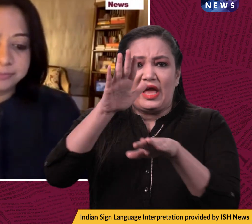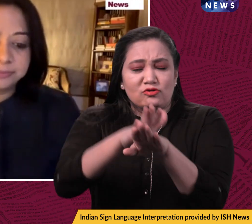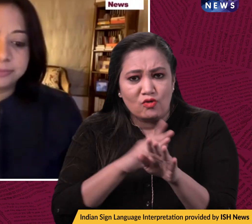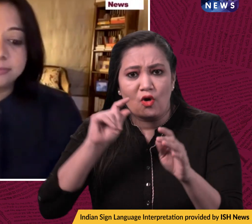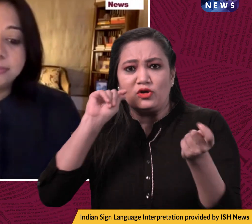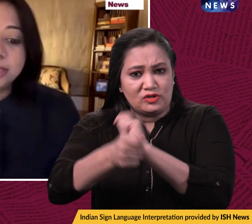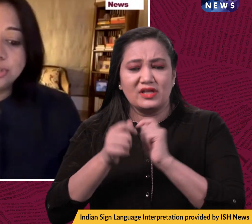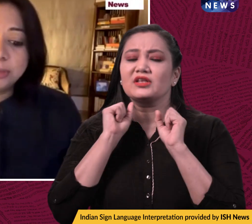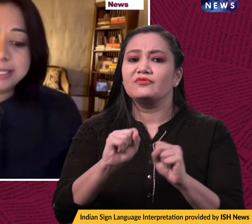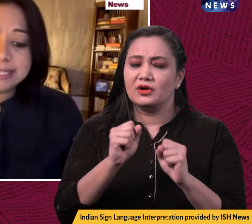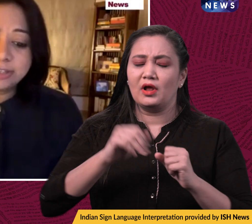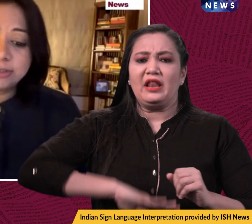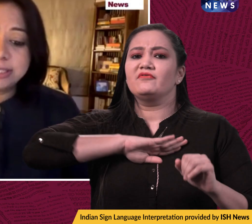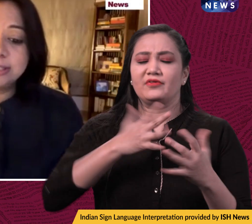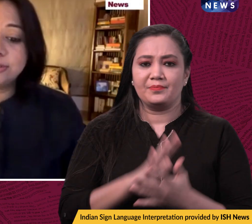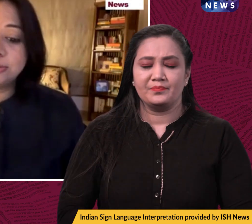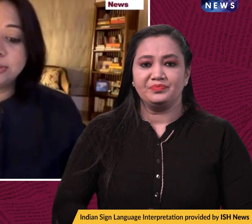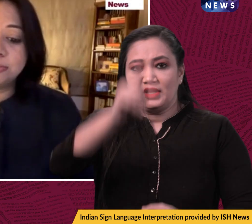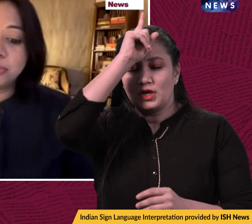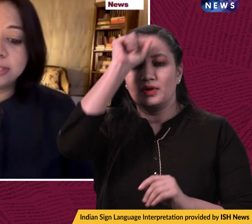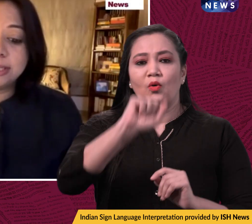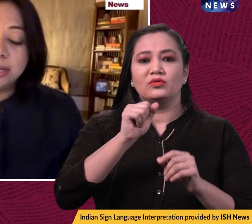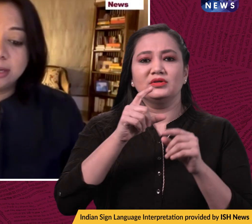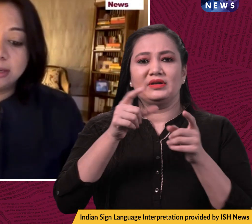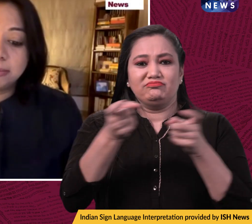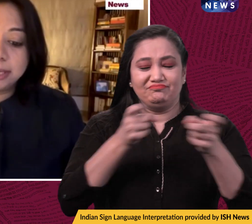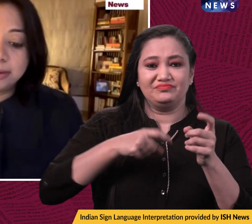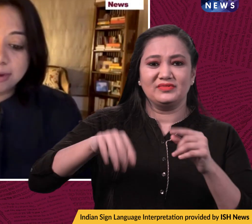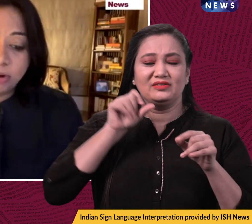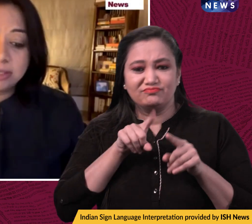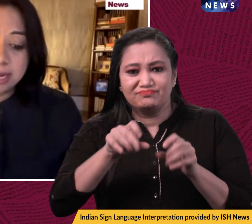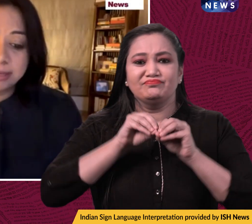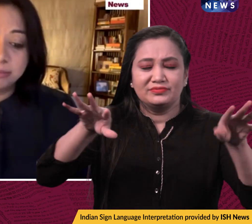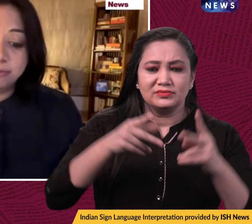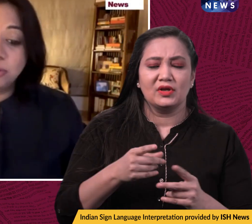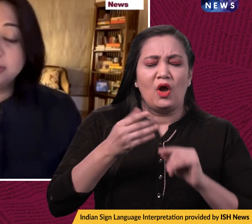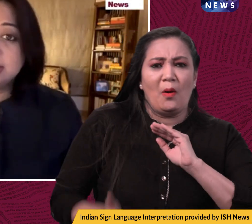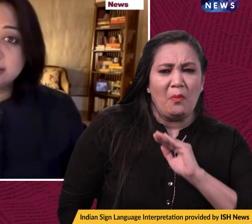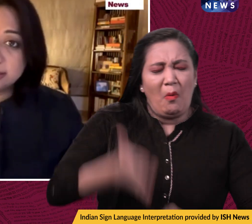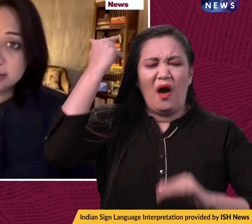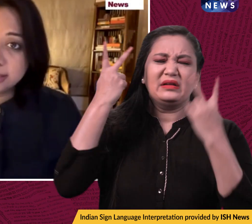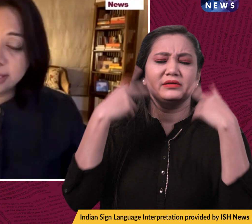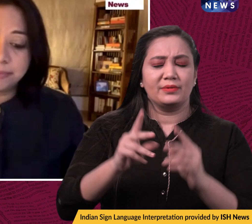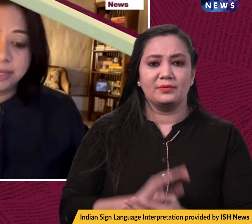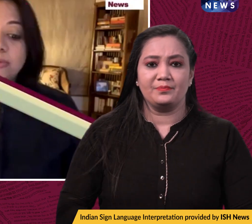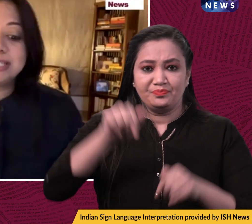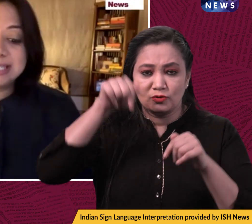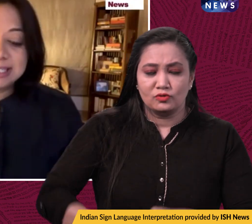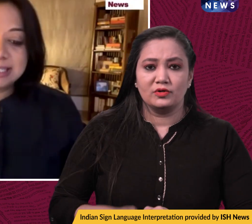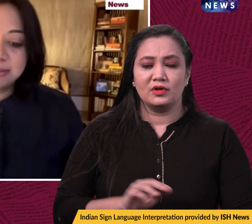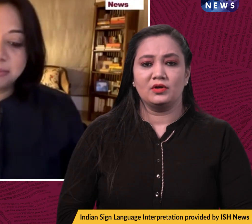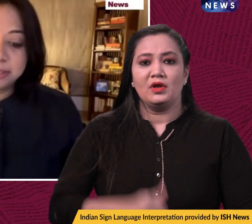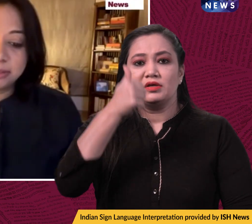change. Germany's National Disease Control has reported a record high number of COVID cases today.